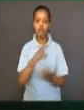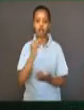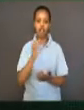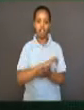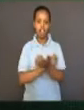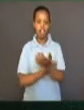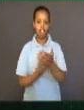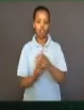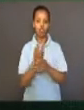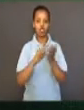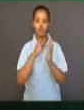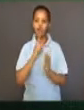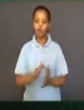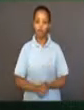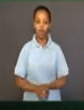source.